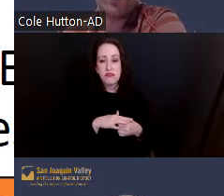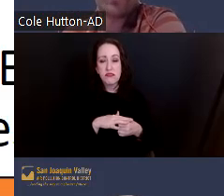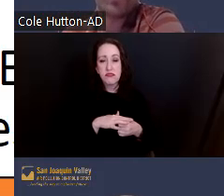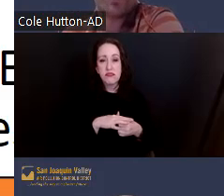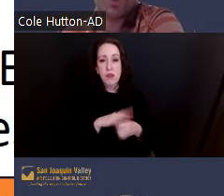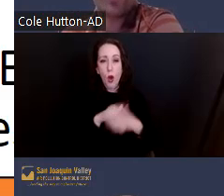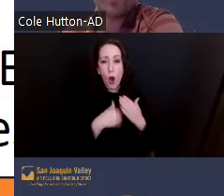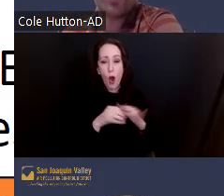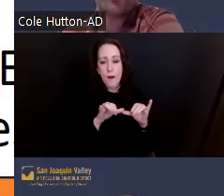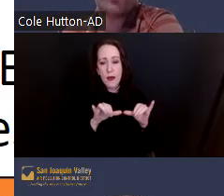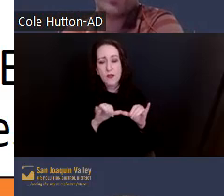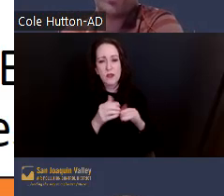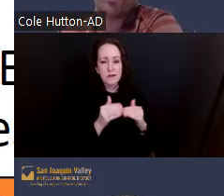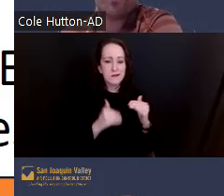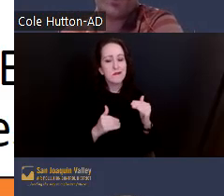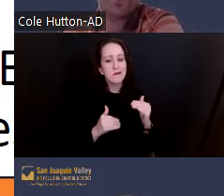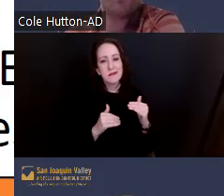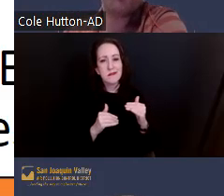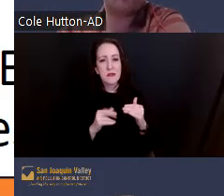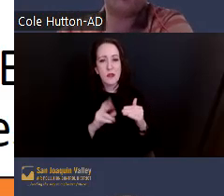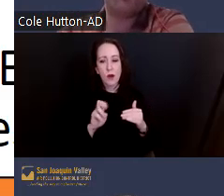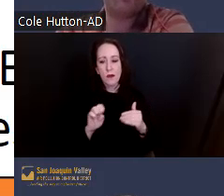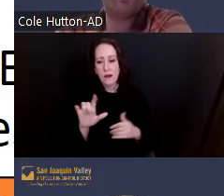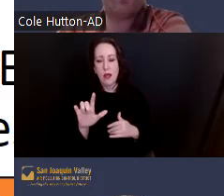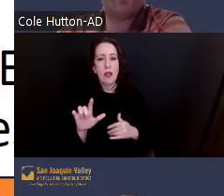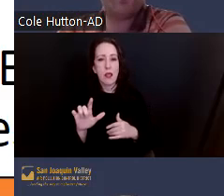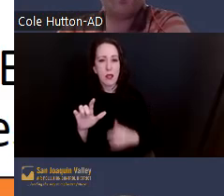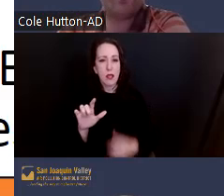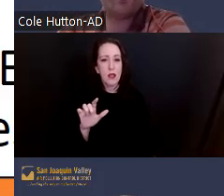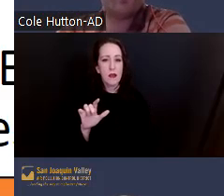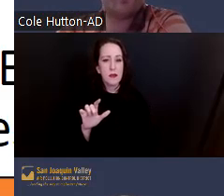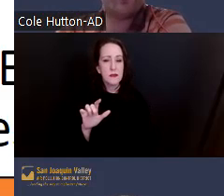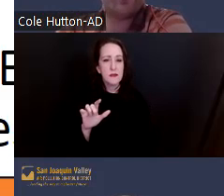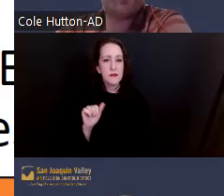all of the metrics were under the REL.